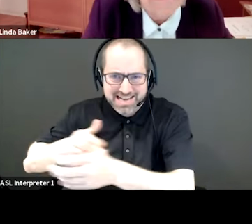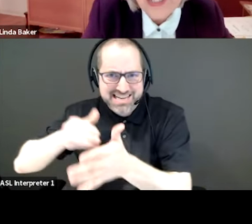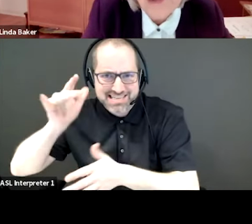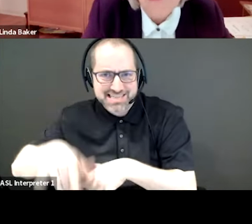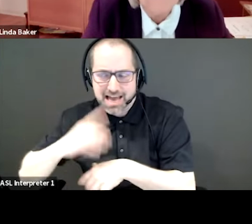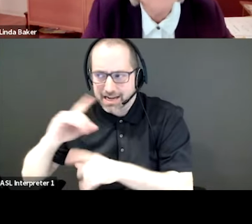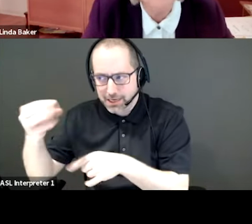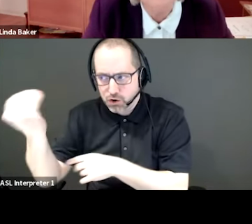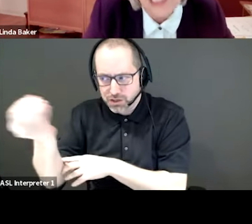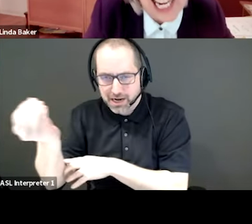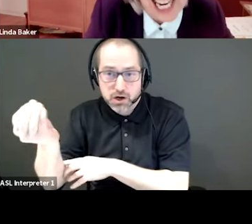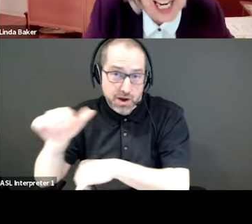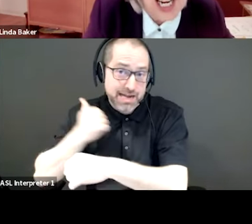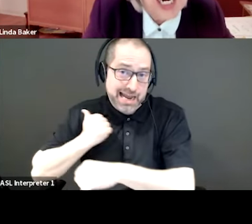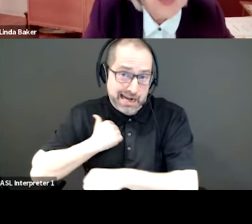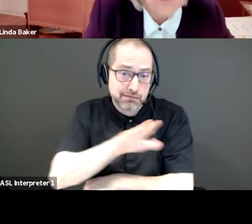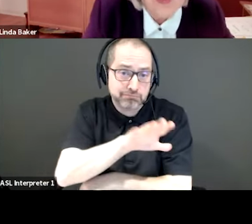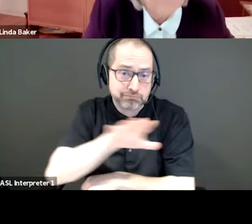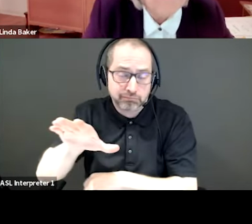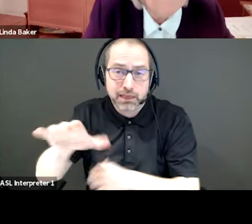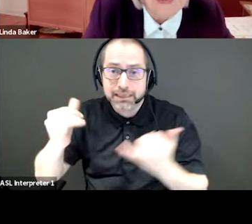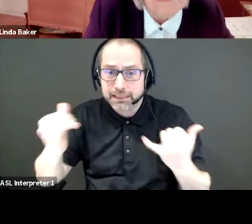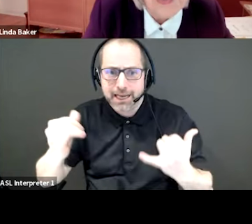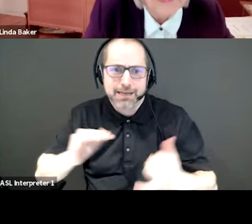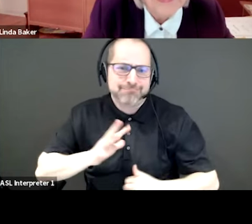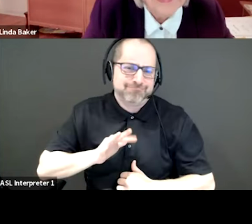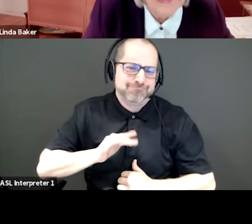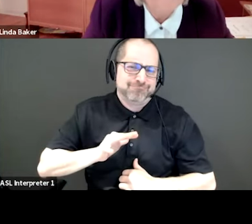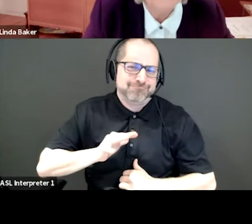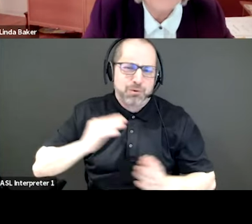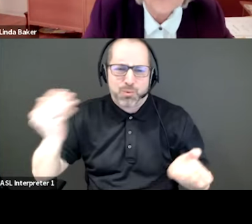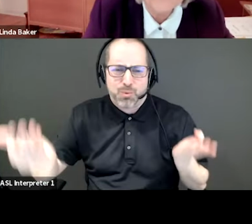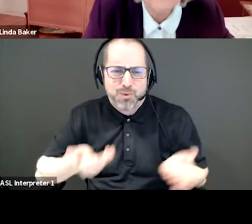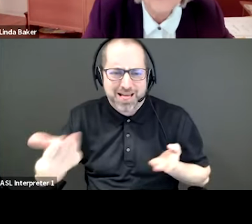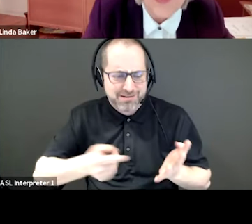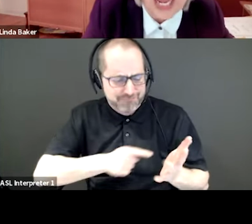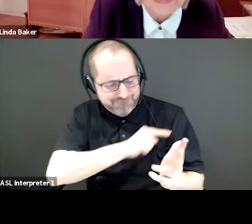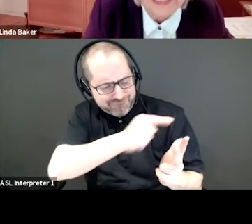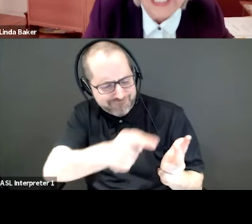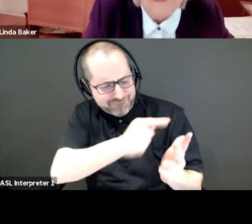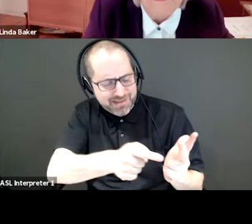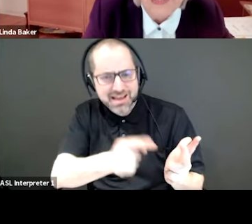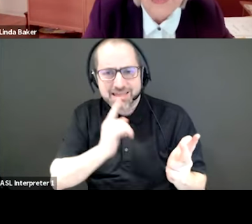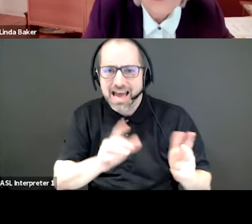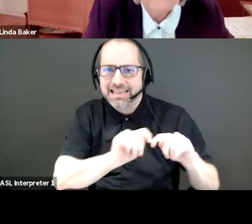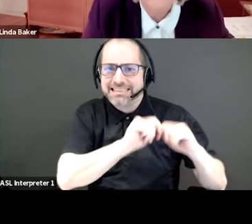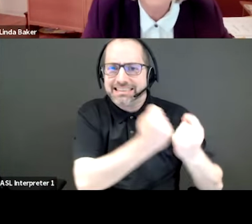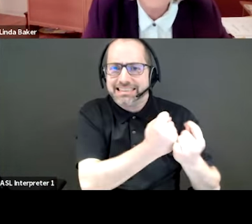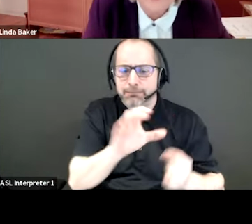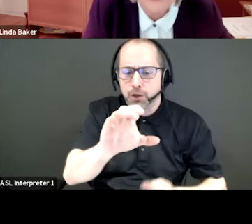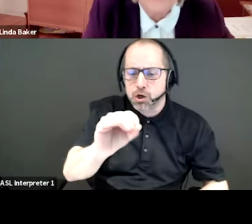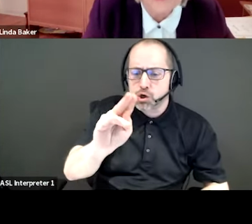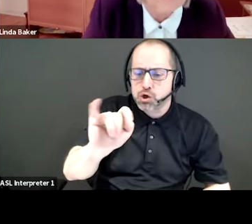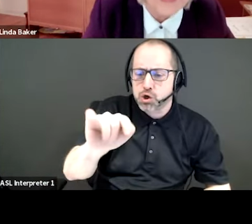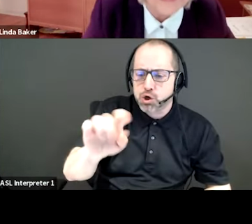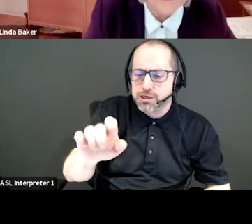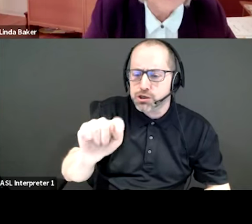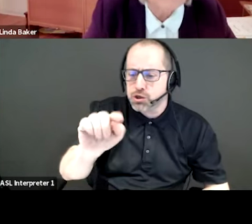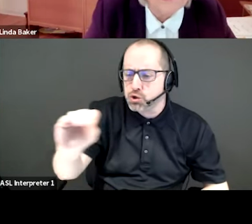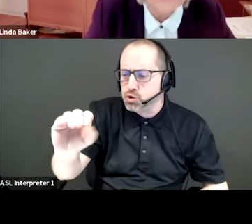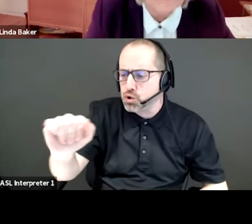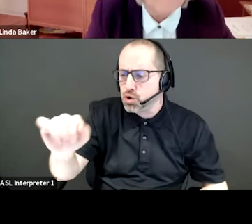Today, we are delighted to welcome members of the Courage to Act team who've graciously